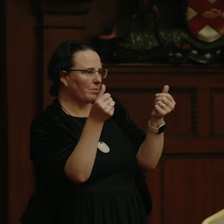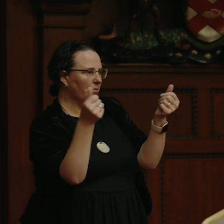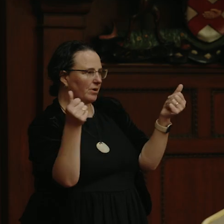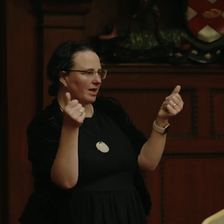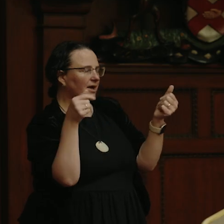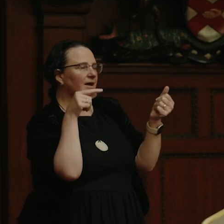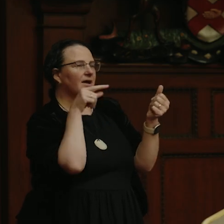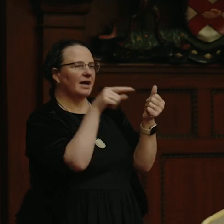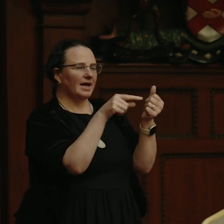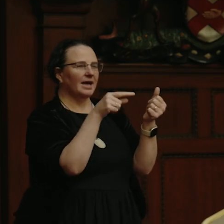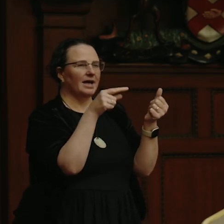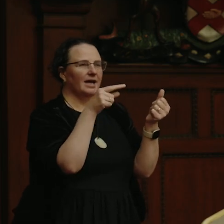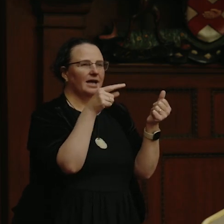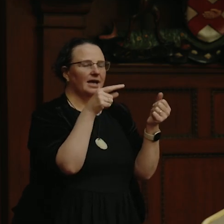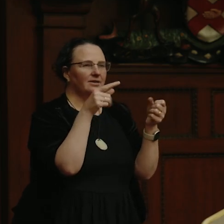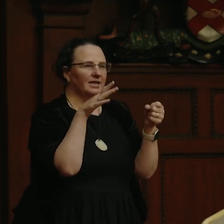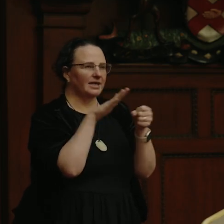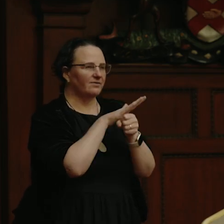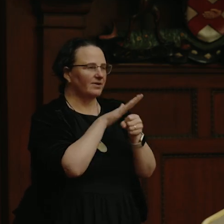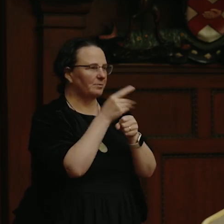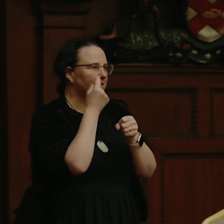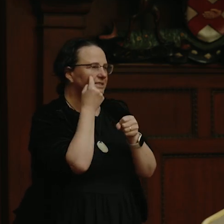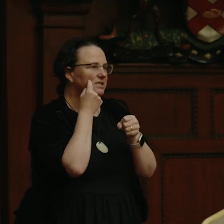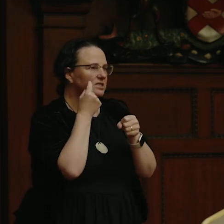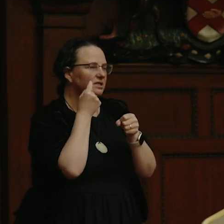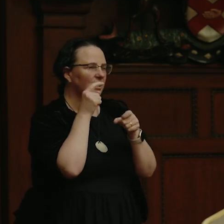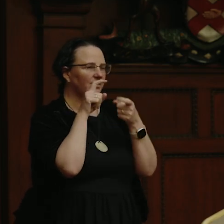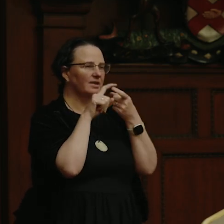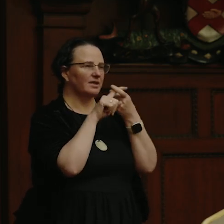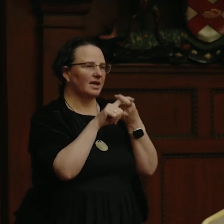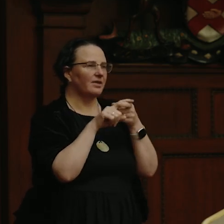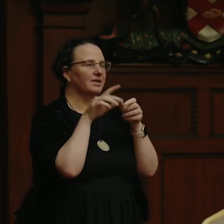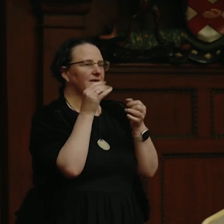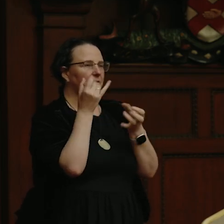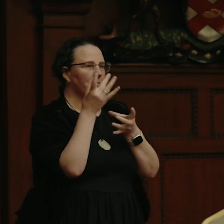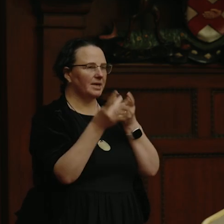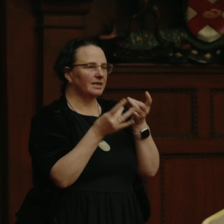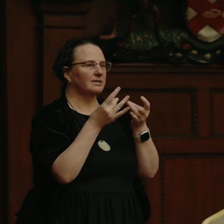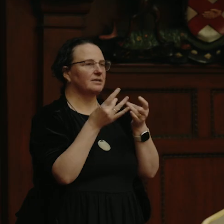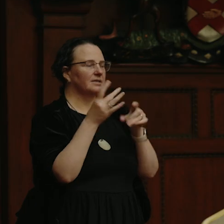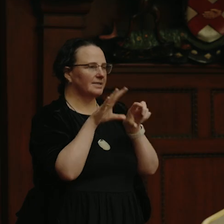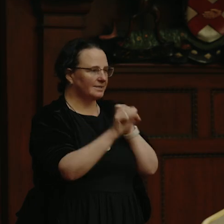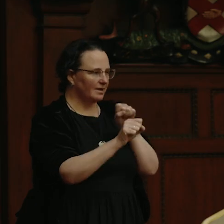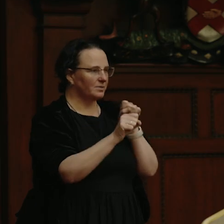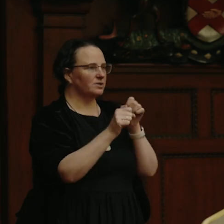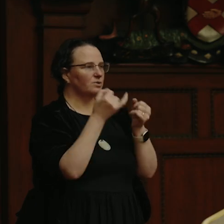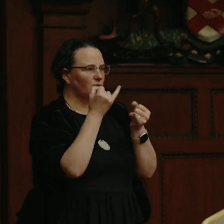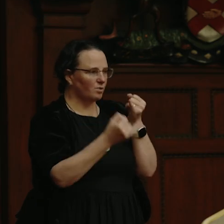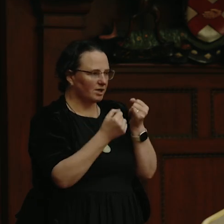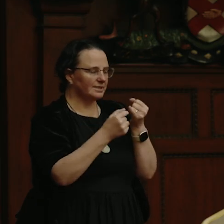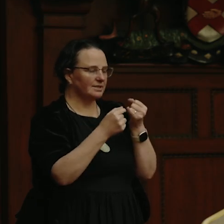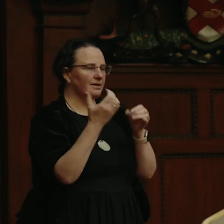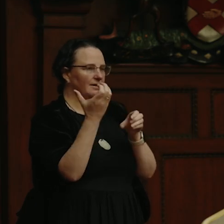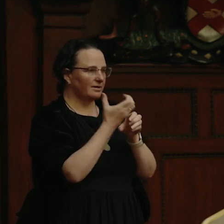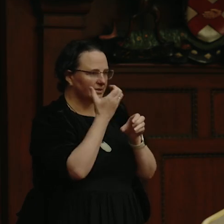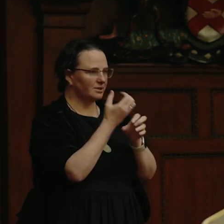this hyperviscous tear film that can then just perpetuate damage. So this is what we're